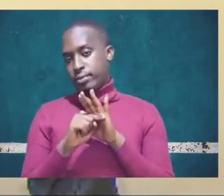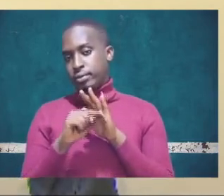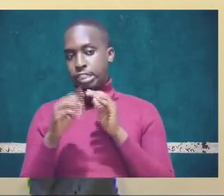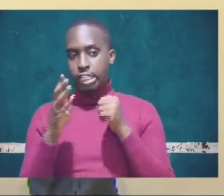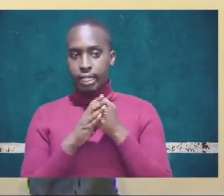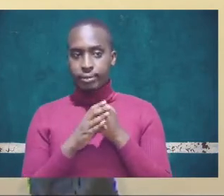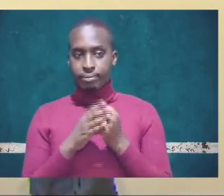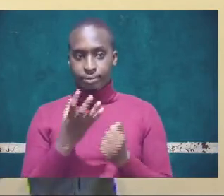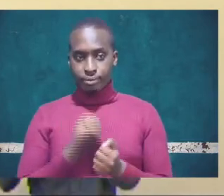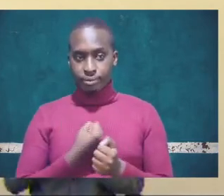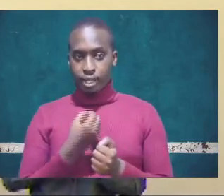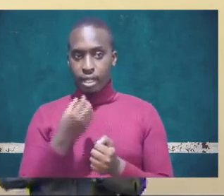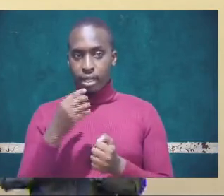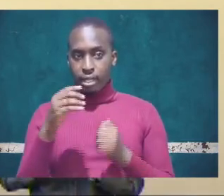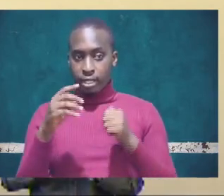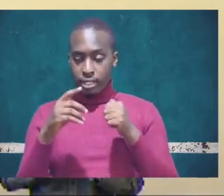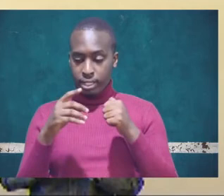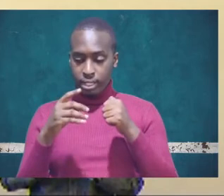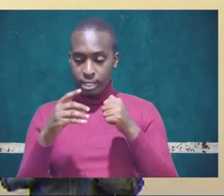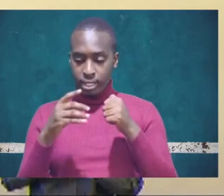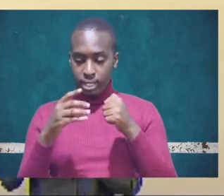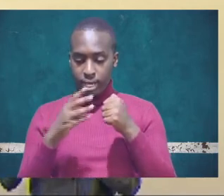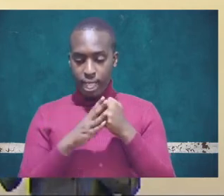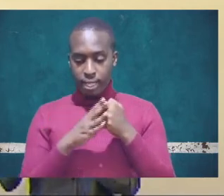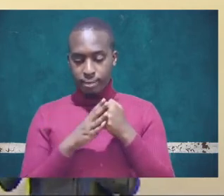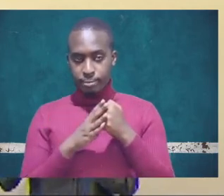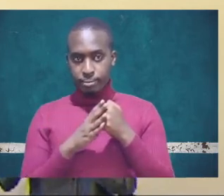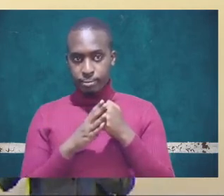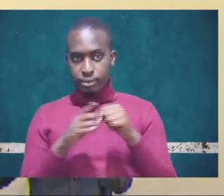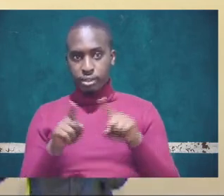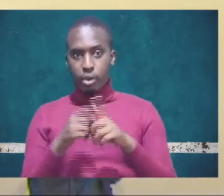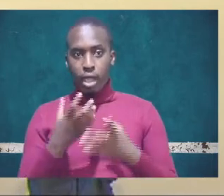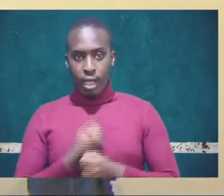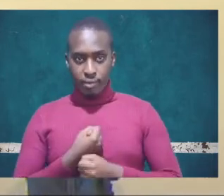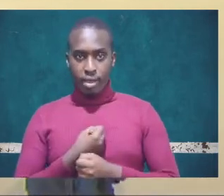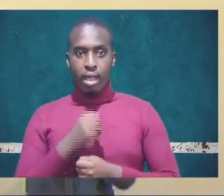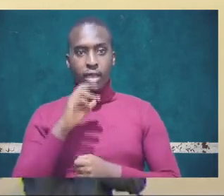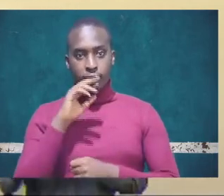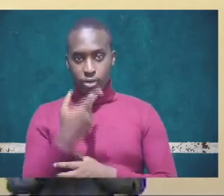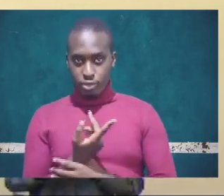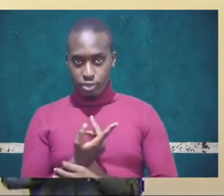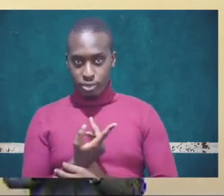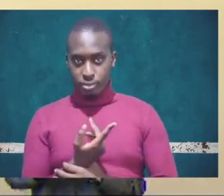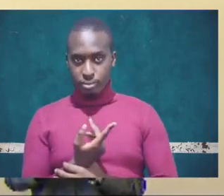Now we have this. It's going the other way. That's where we have a solution. Okay?